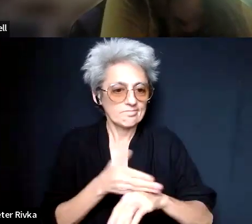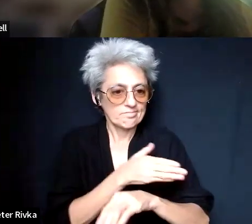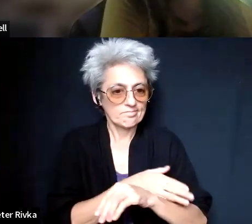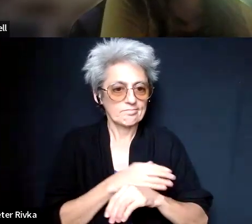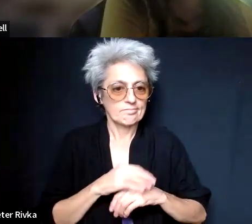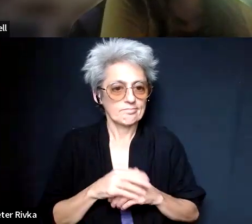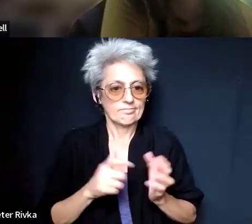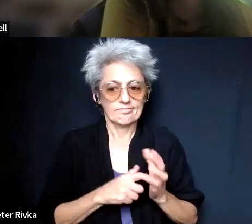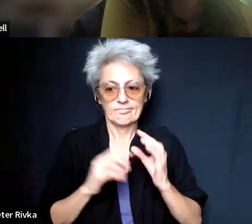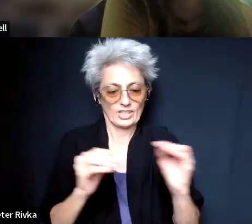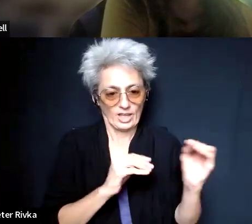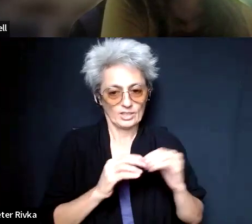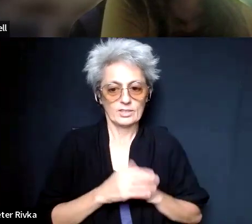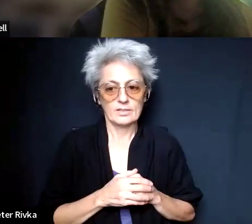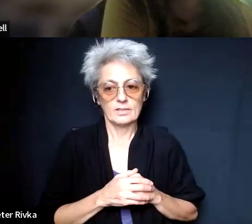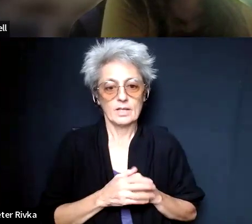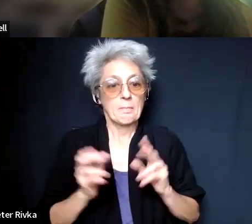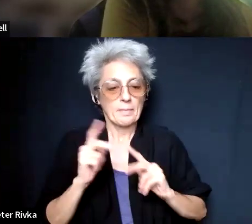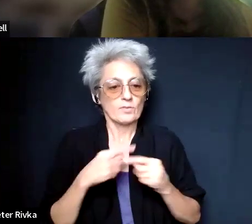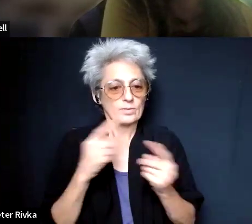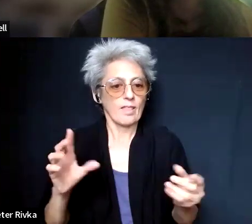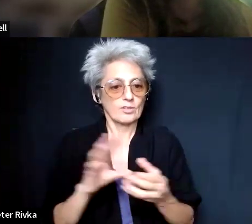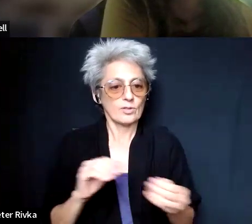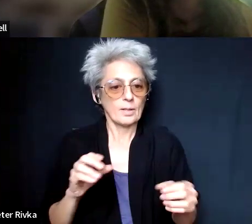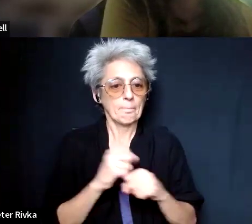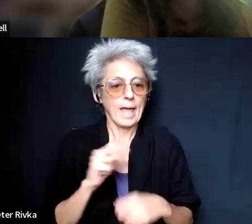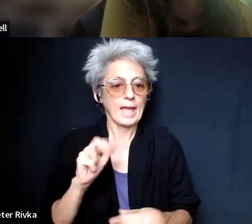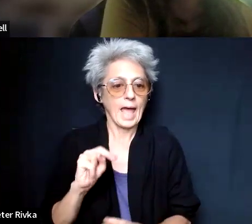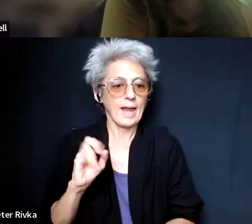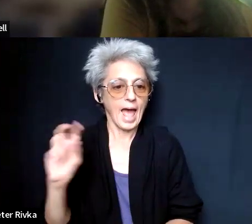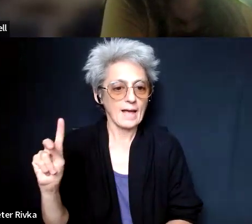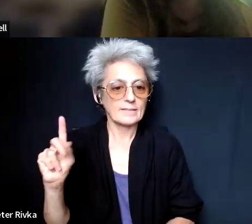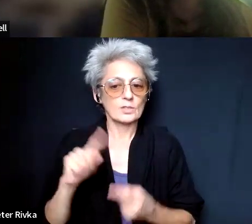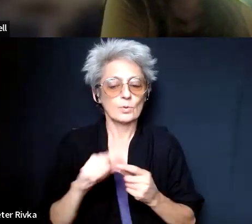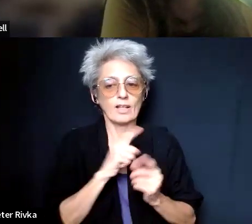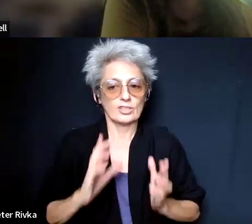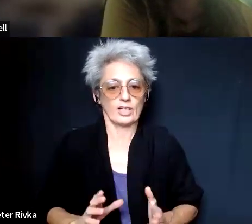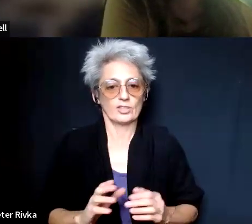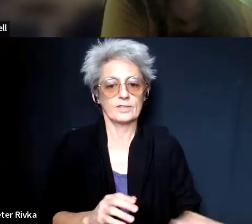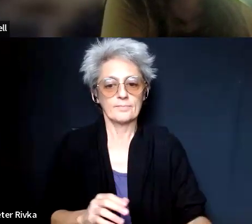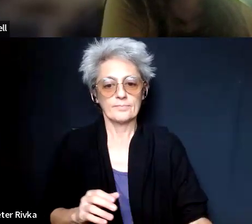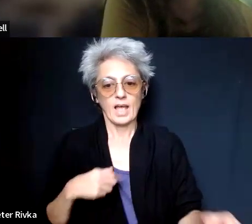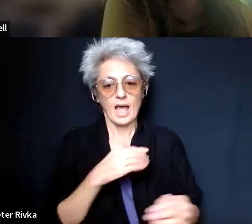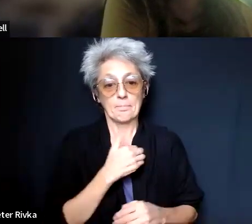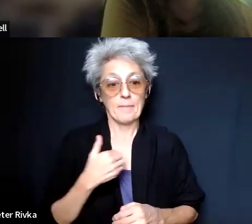education and a lot of people telling their stories and making an ask to legislators and members of